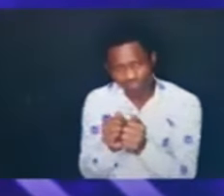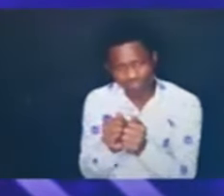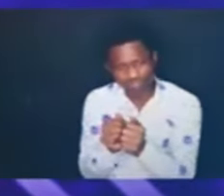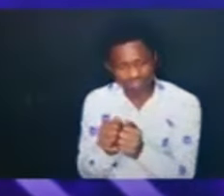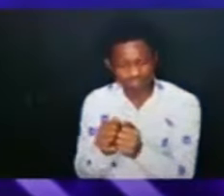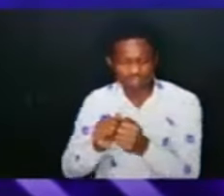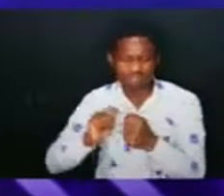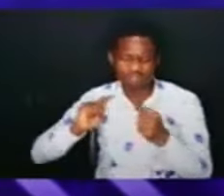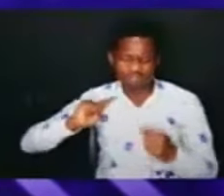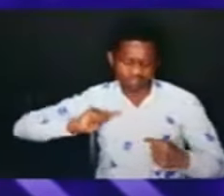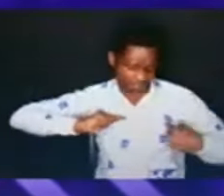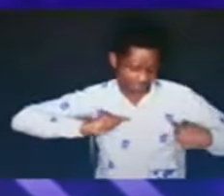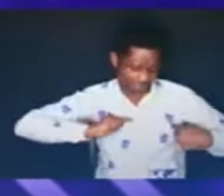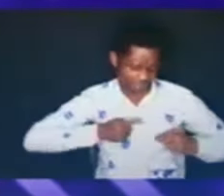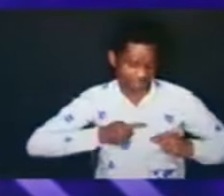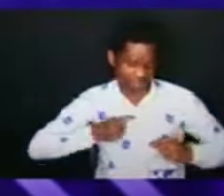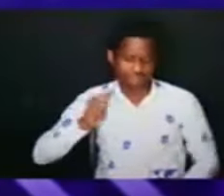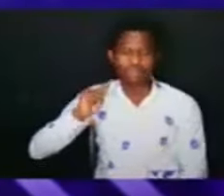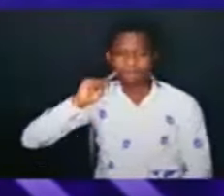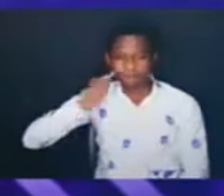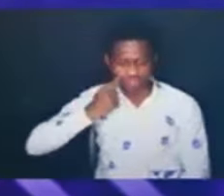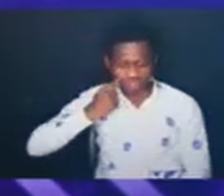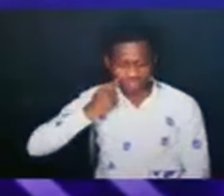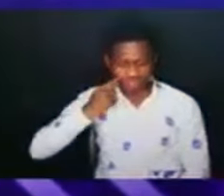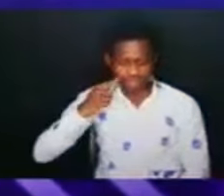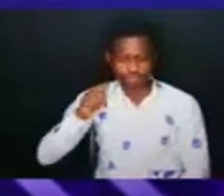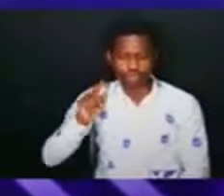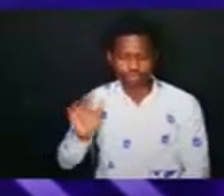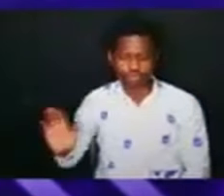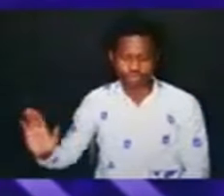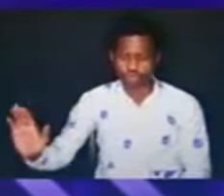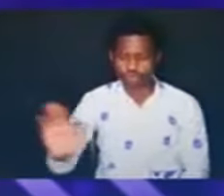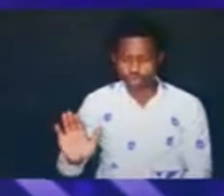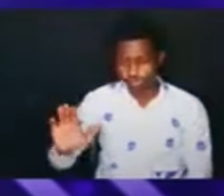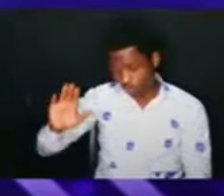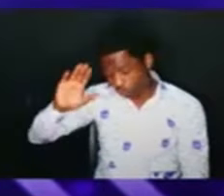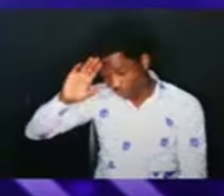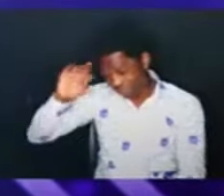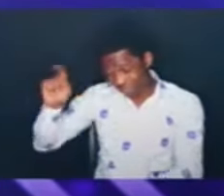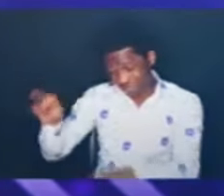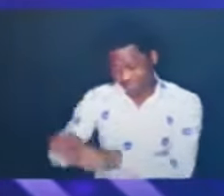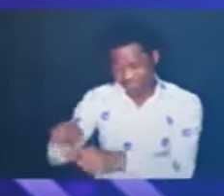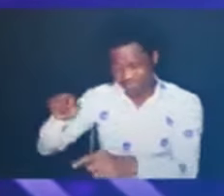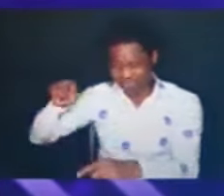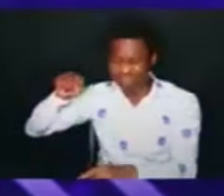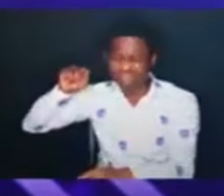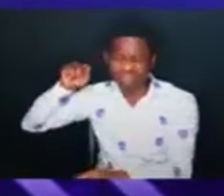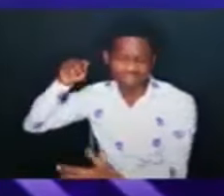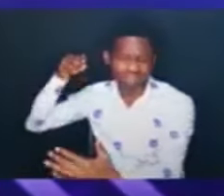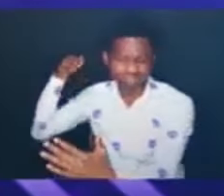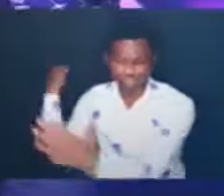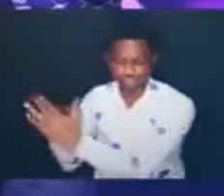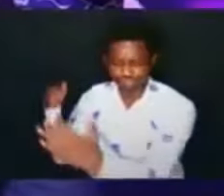him. So he's talking about his brothers. The way they attacked him, they shot at him with